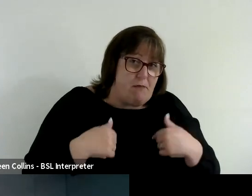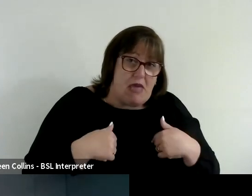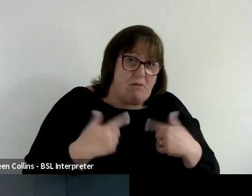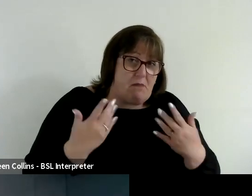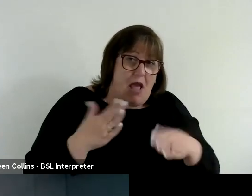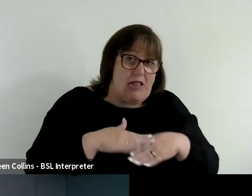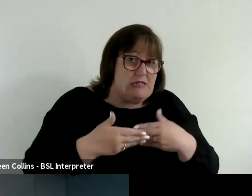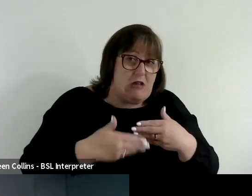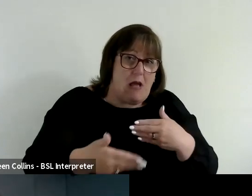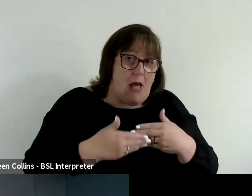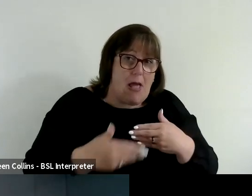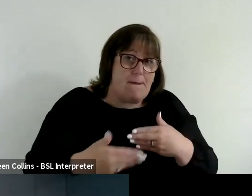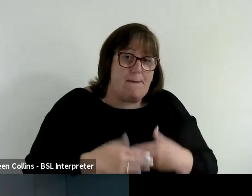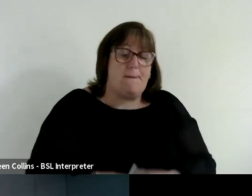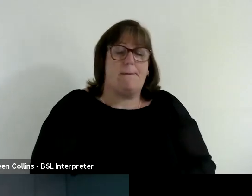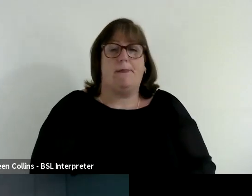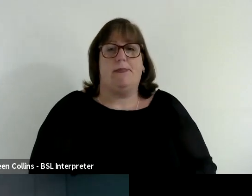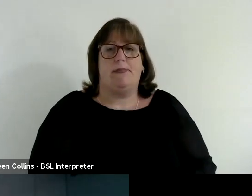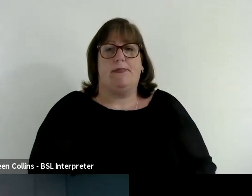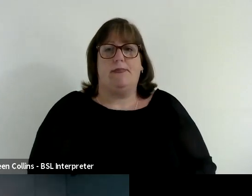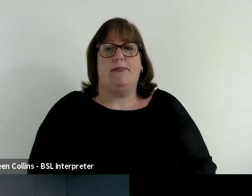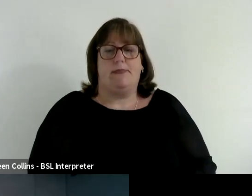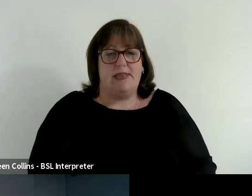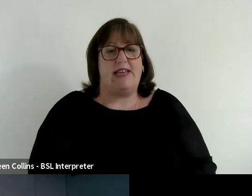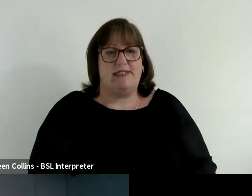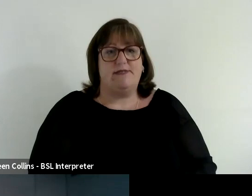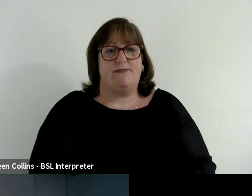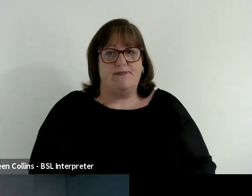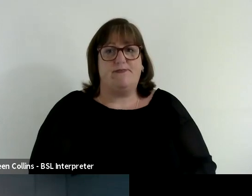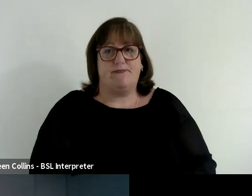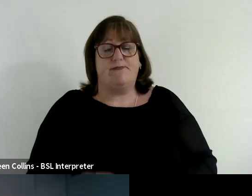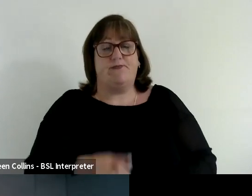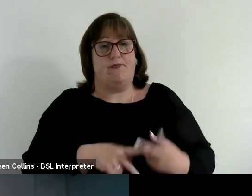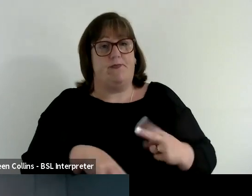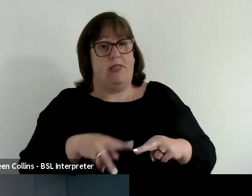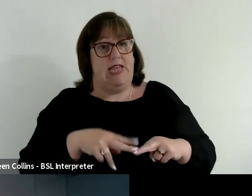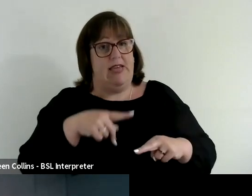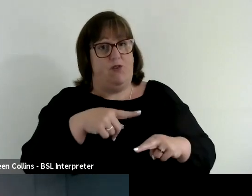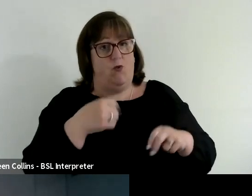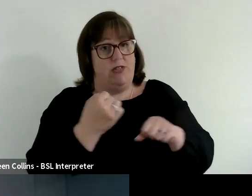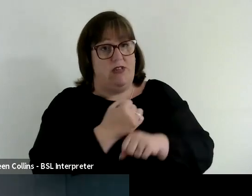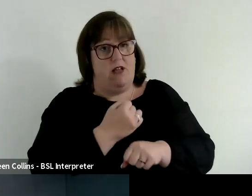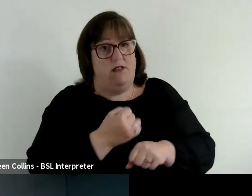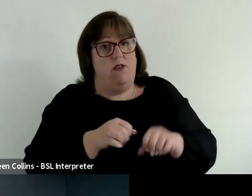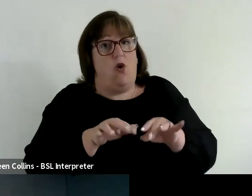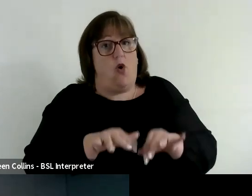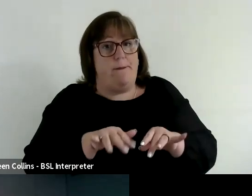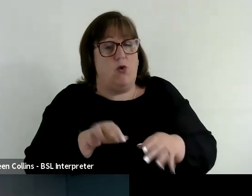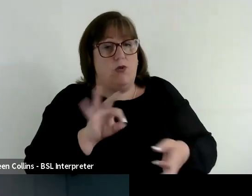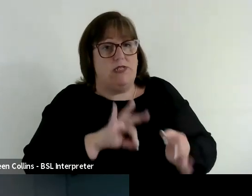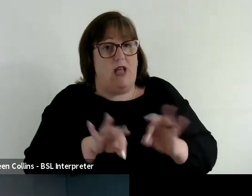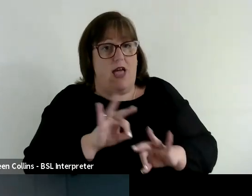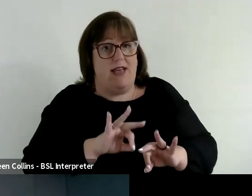done computer science, if I had children, this is what I would be encouraging them to do, because there is, it's a growth